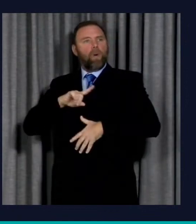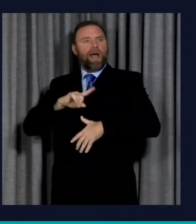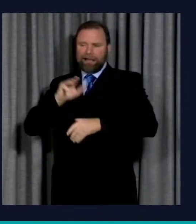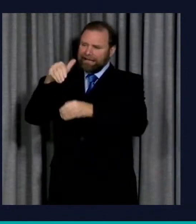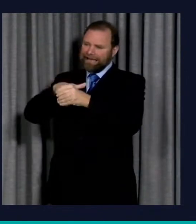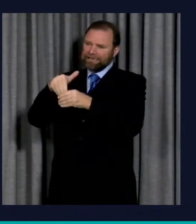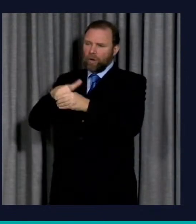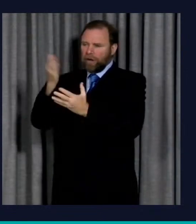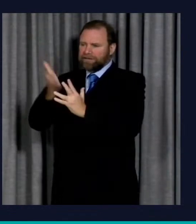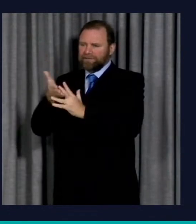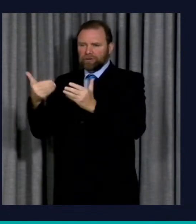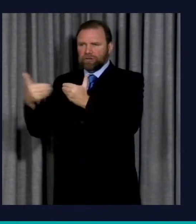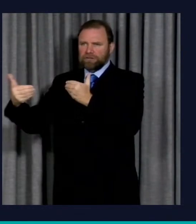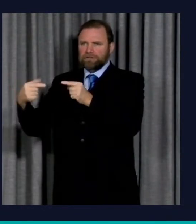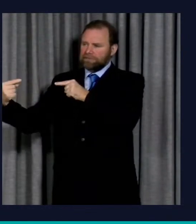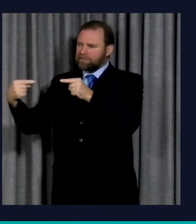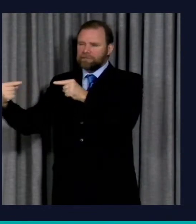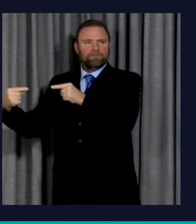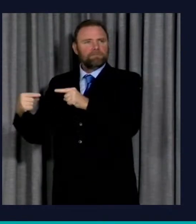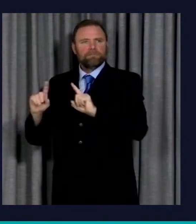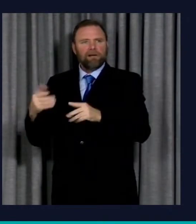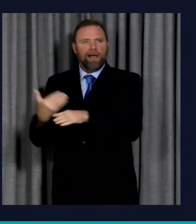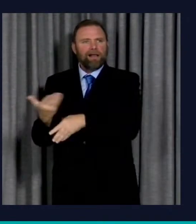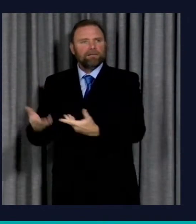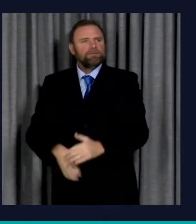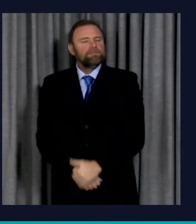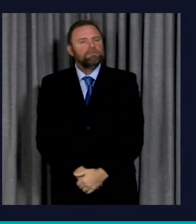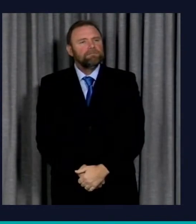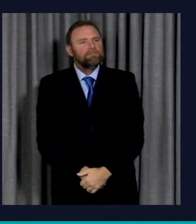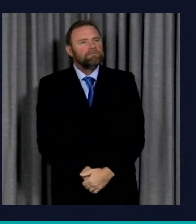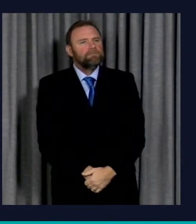and unable to act on it.